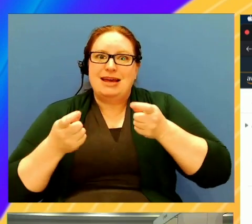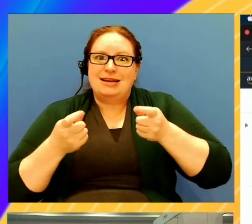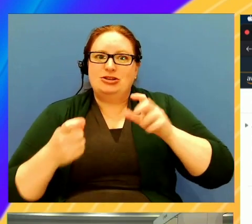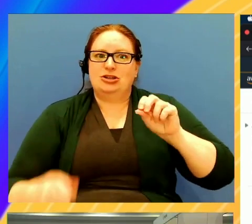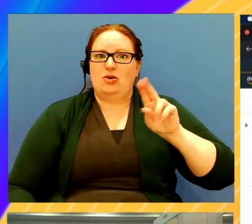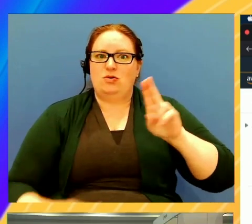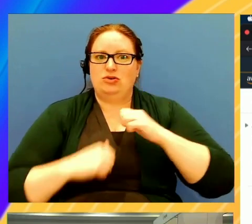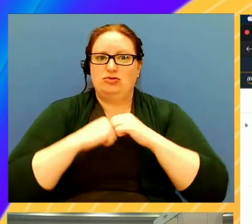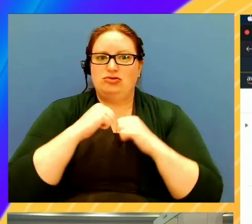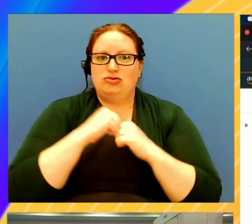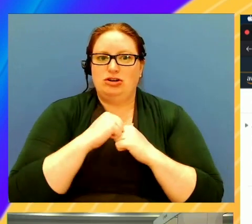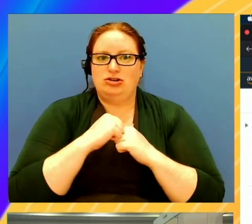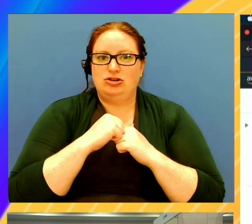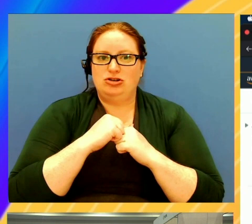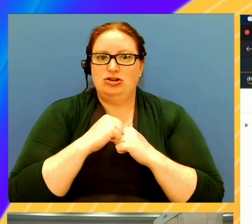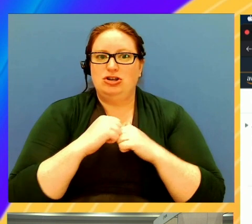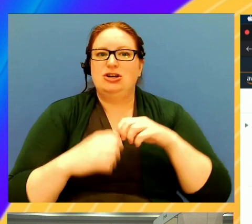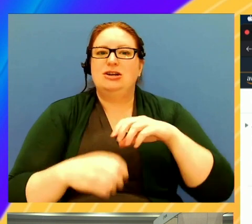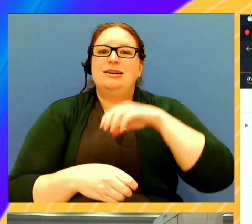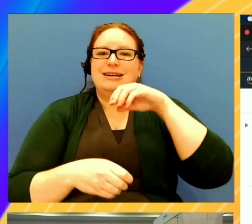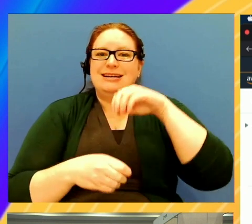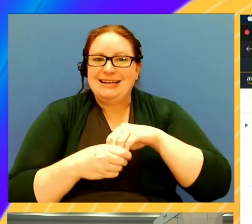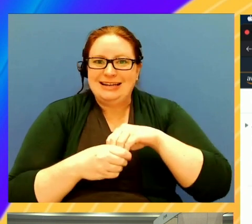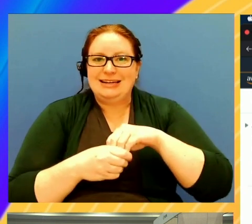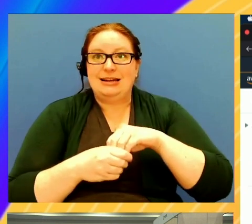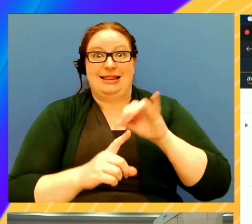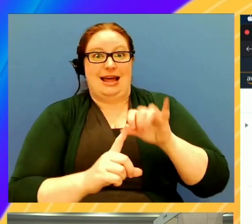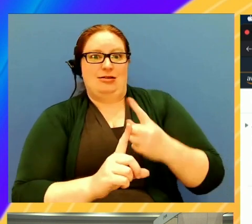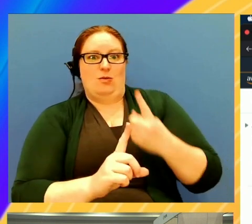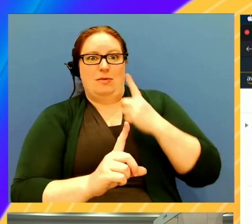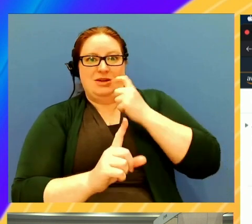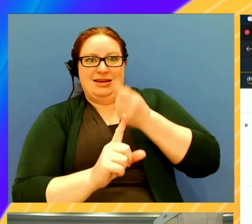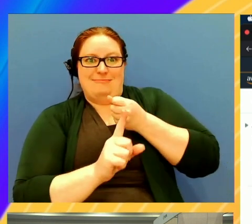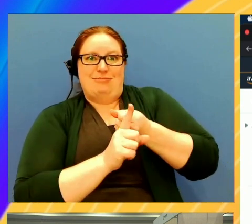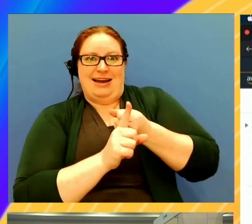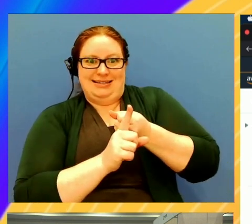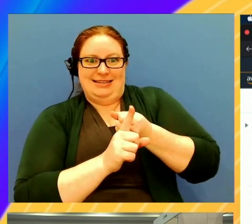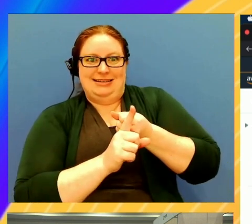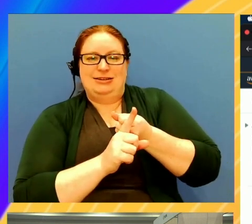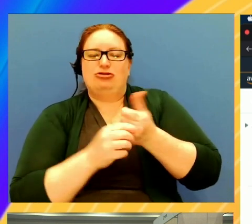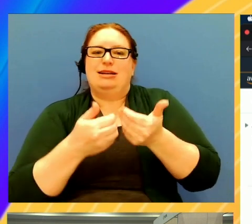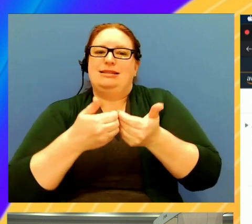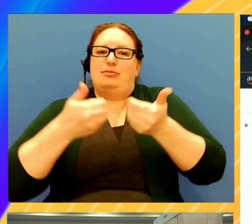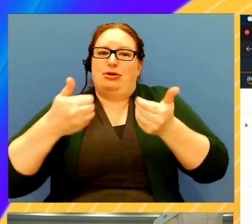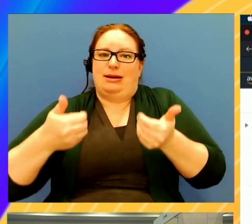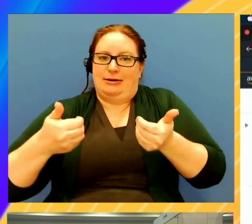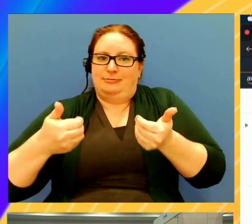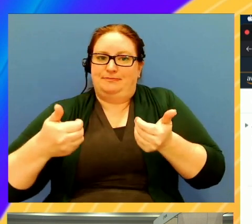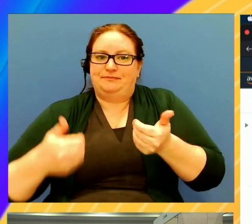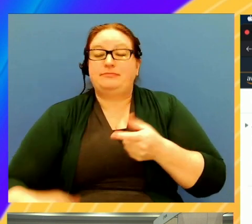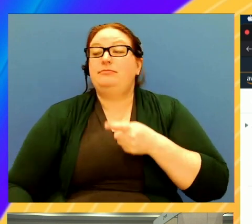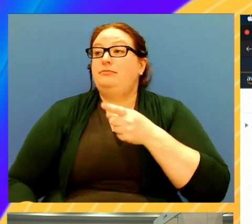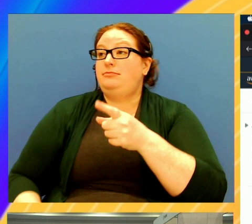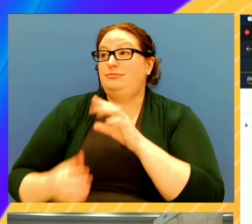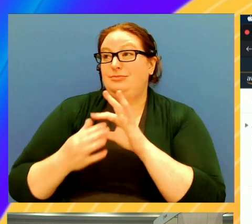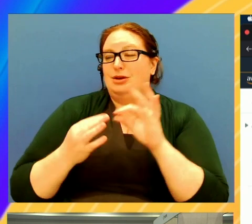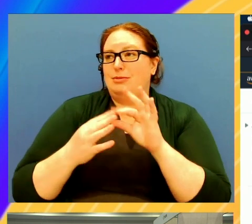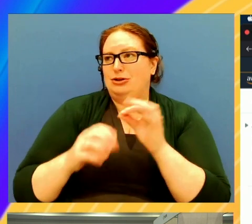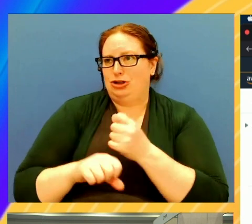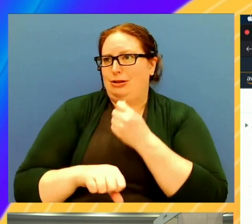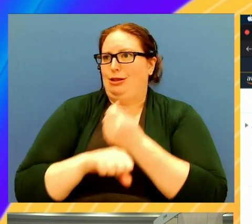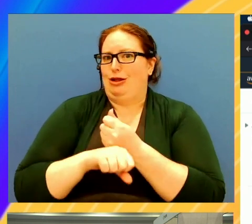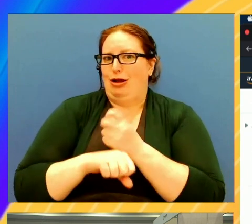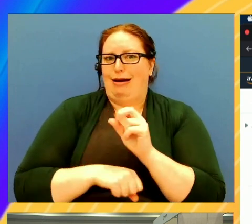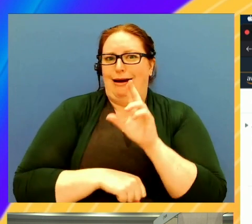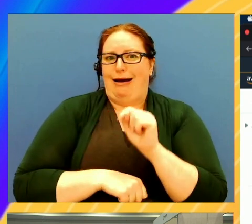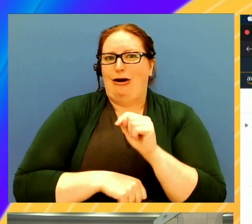structure in being the one being impacted. Try to separate that out so that they're not. You mentioning locking yourself out just made me resonate